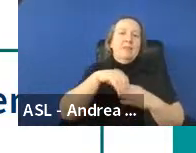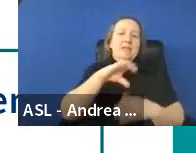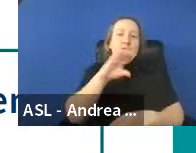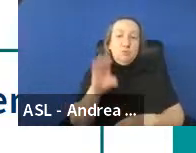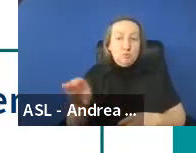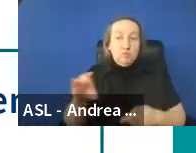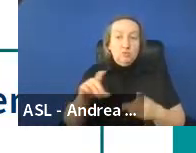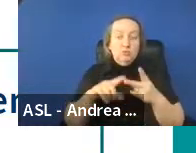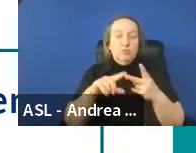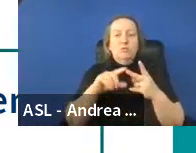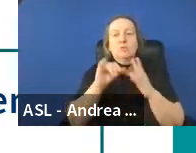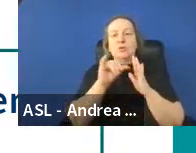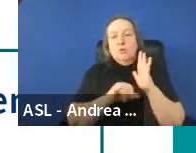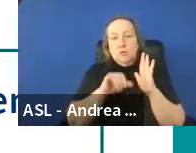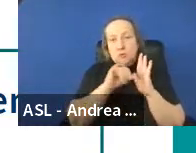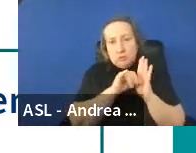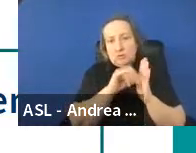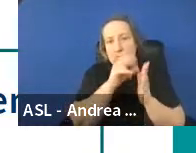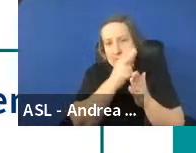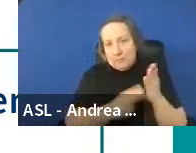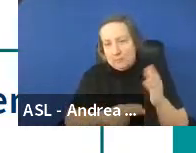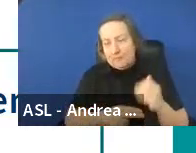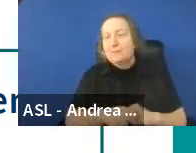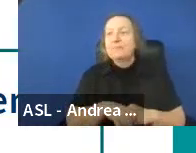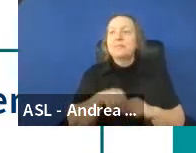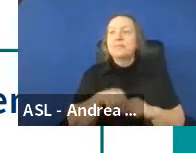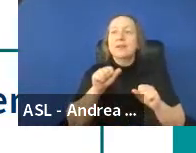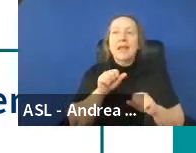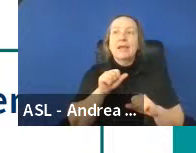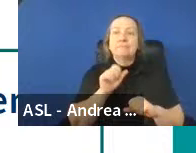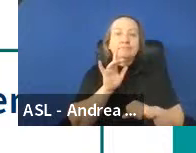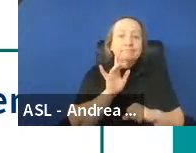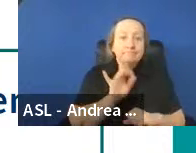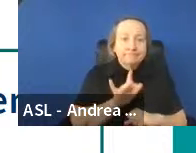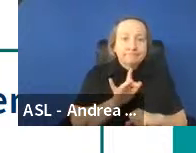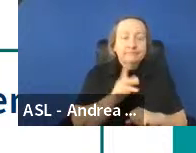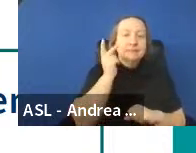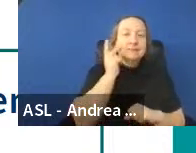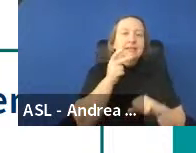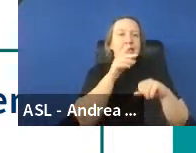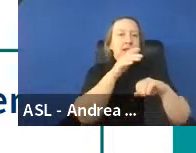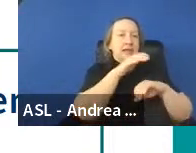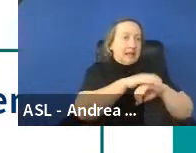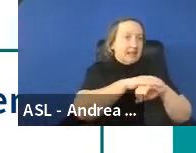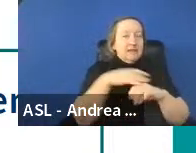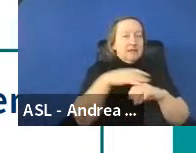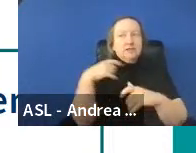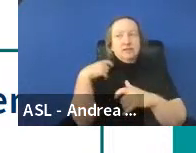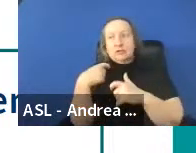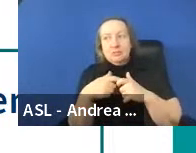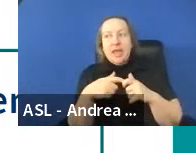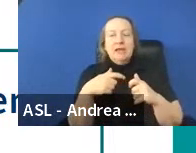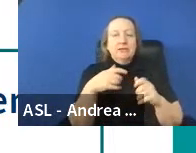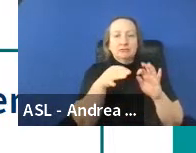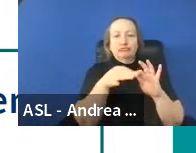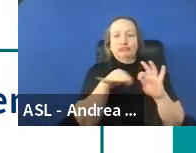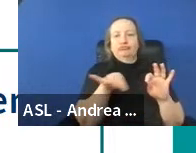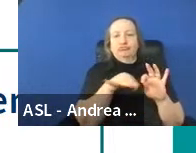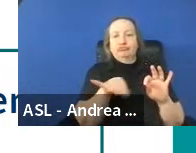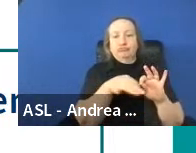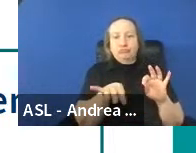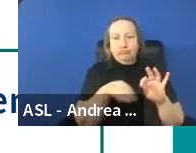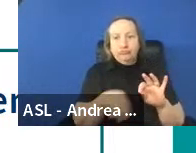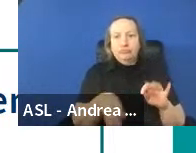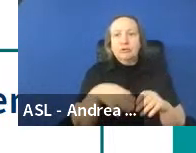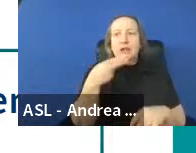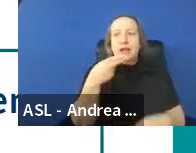YouTube. Users can follow this link to view both English and Spanish captions in a separate browser window, and the link is